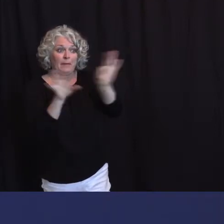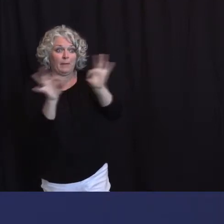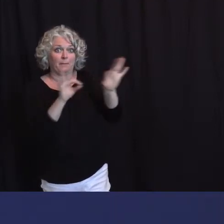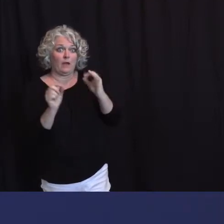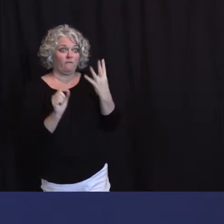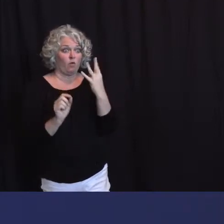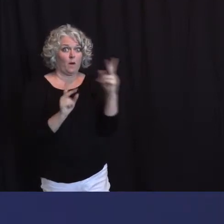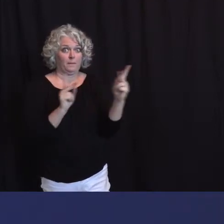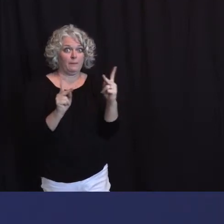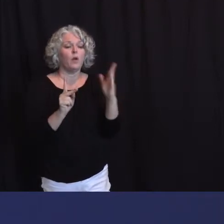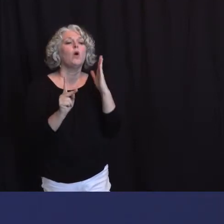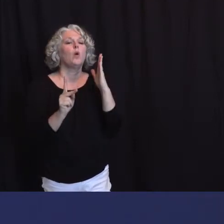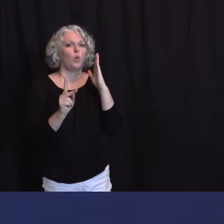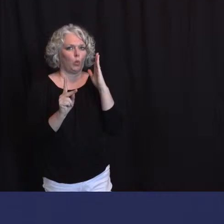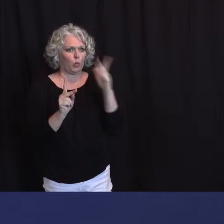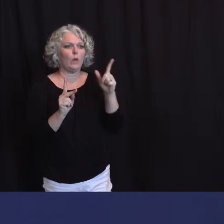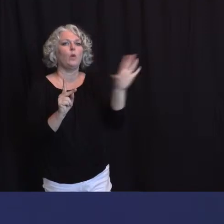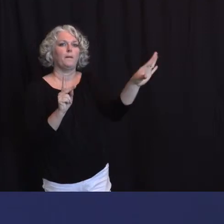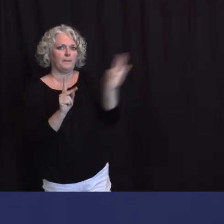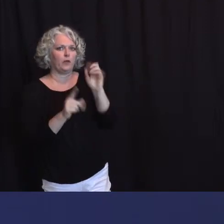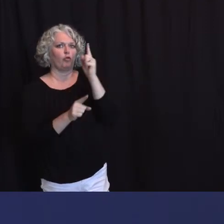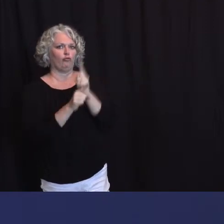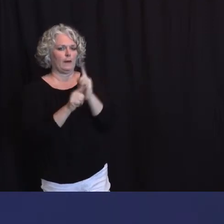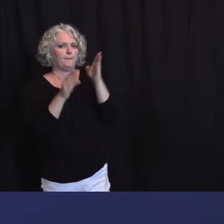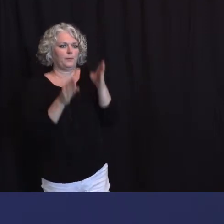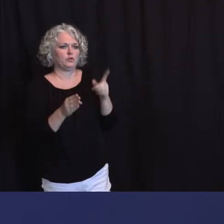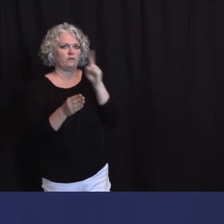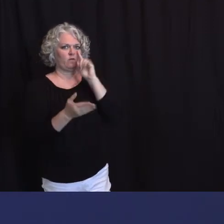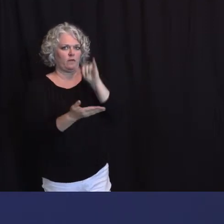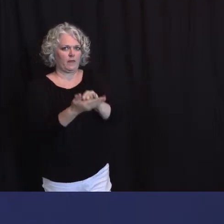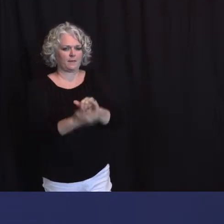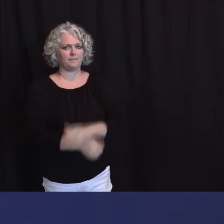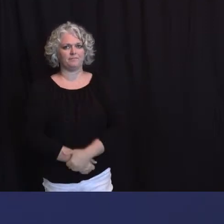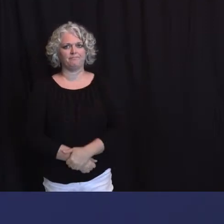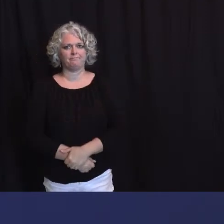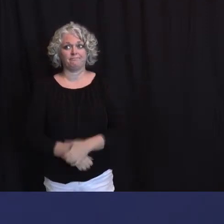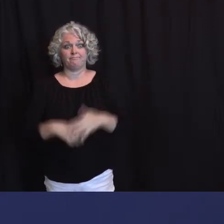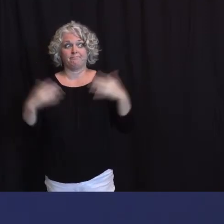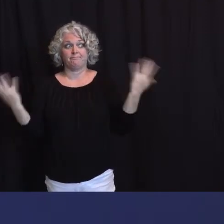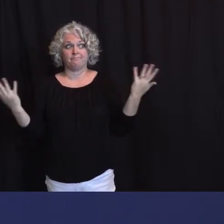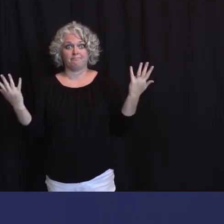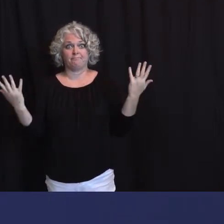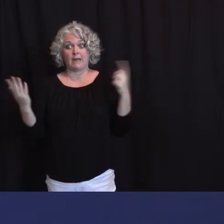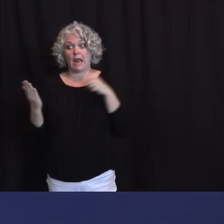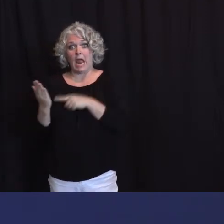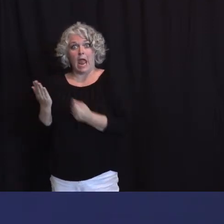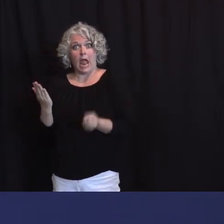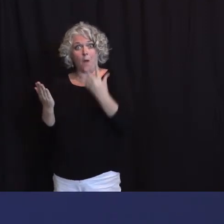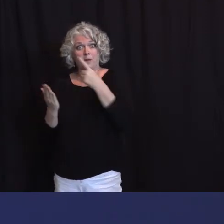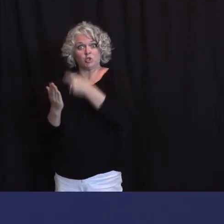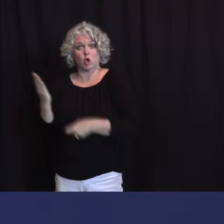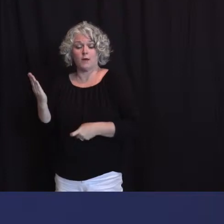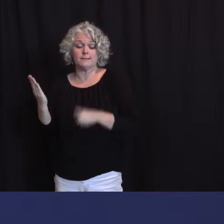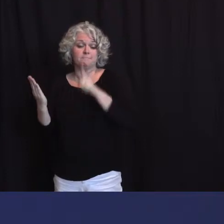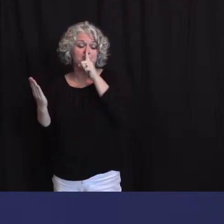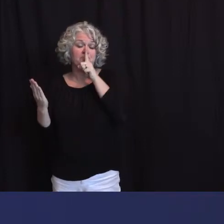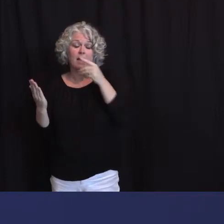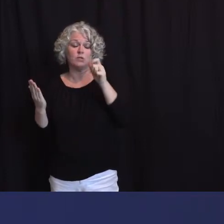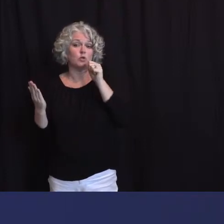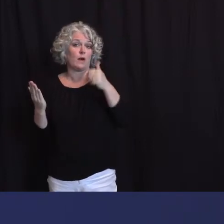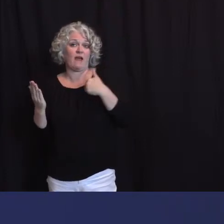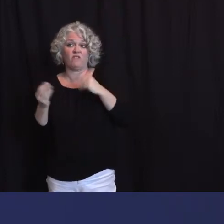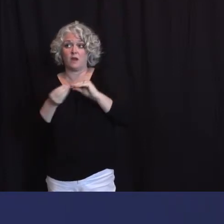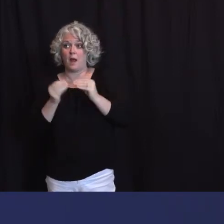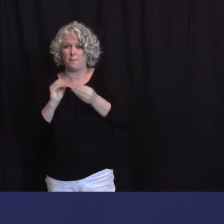responsibly do it, we'll get somebody to fill that position. I don't have a number for you in terms of what was spent on the report. I assume you mean the